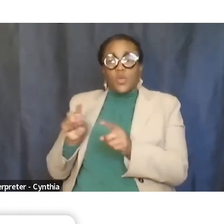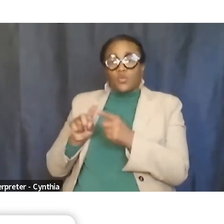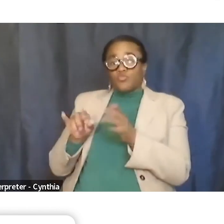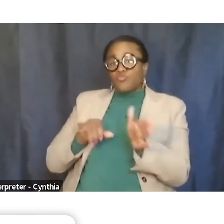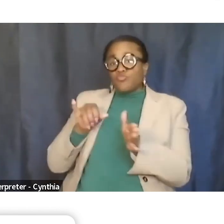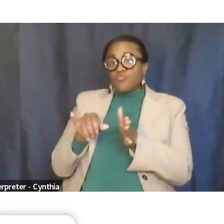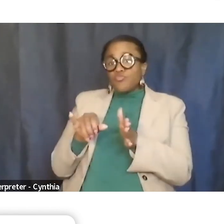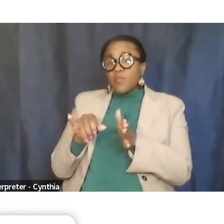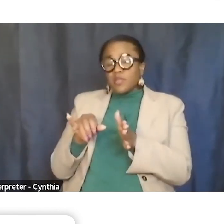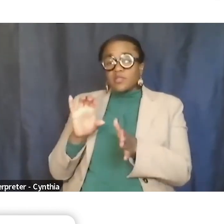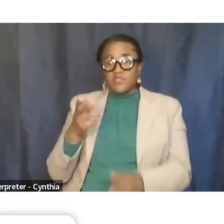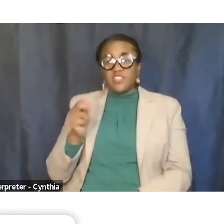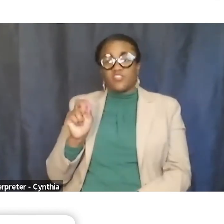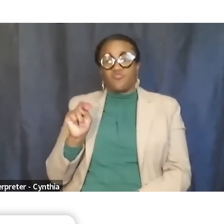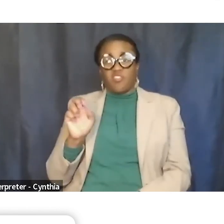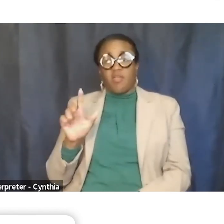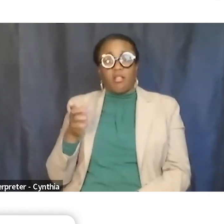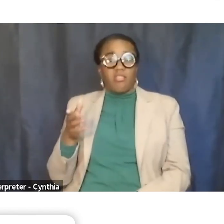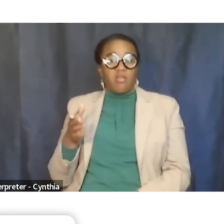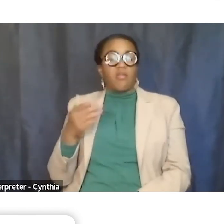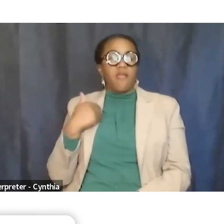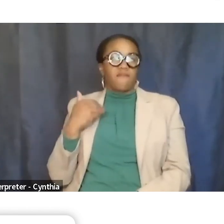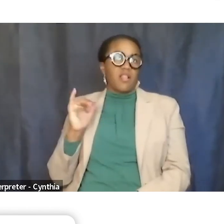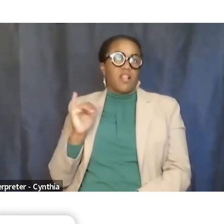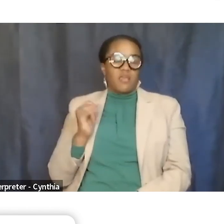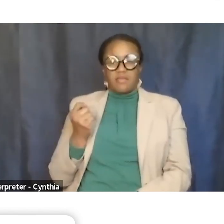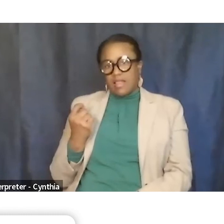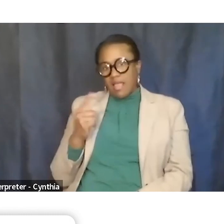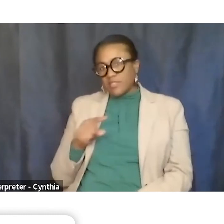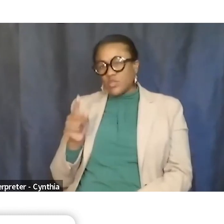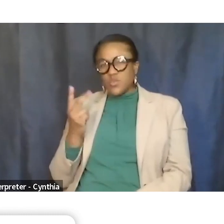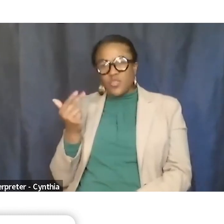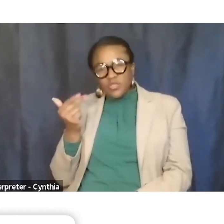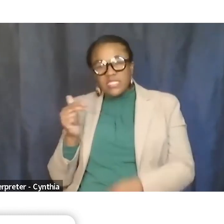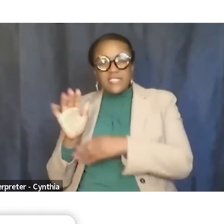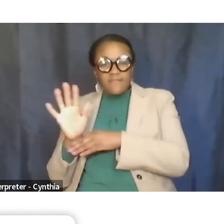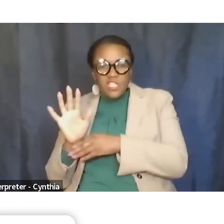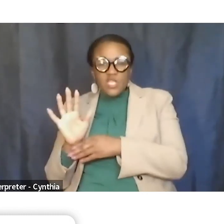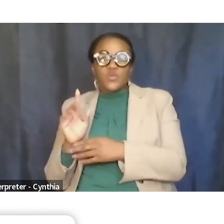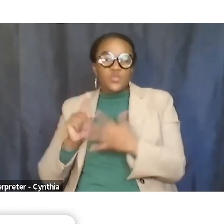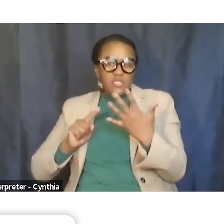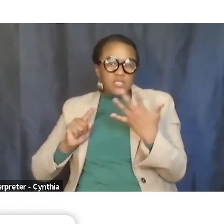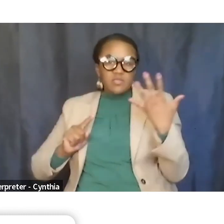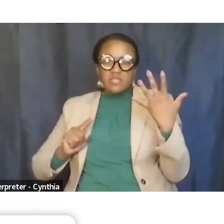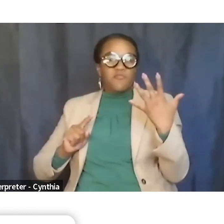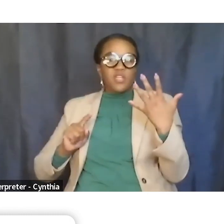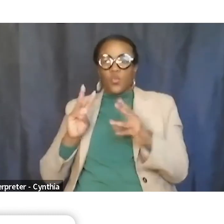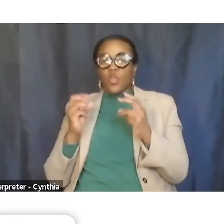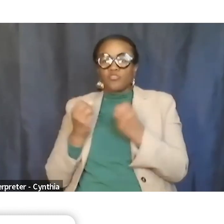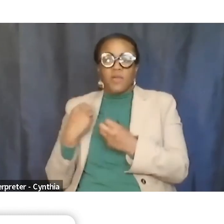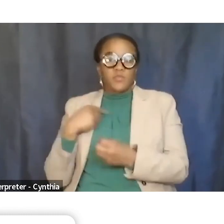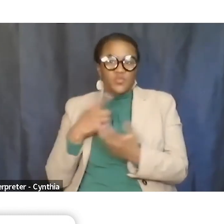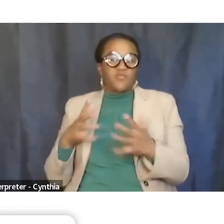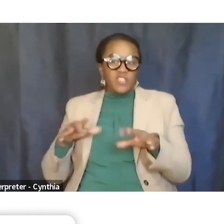channel, there's, I think, like 11 to 13 videos of different workshops that we've